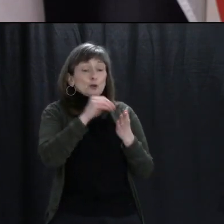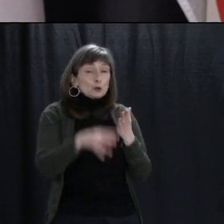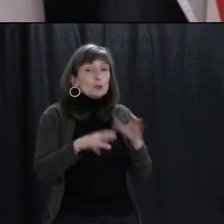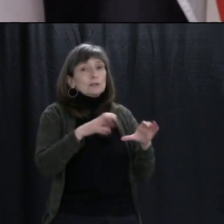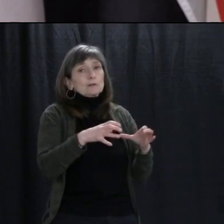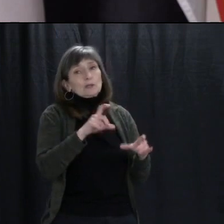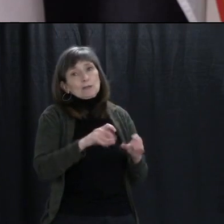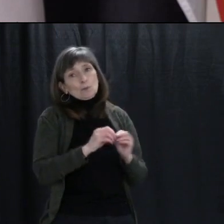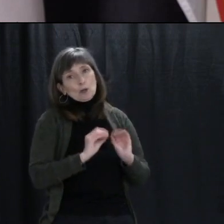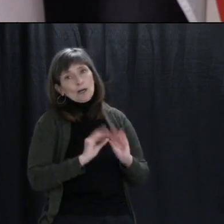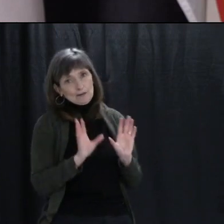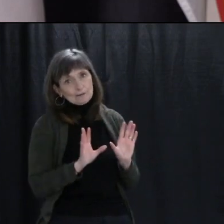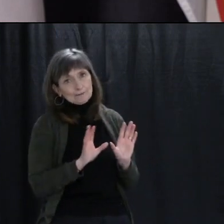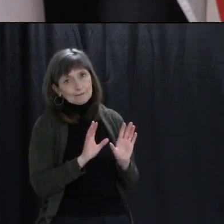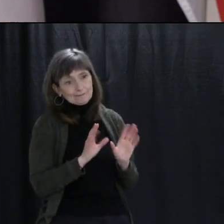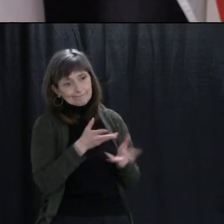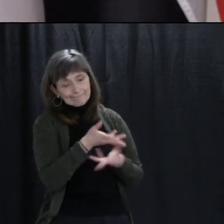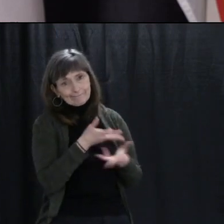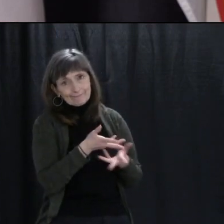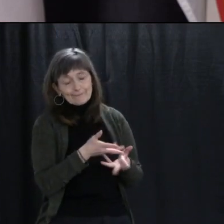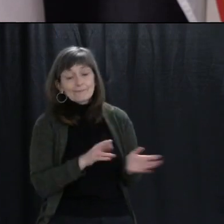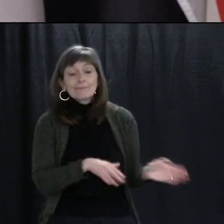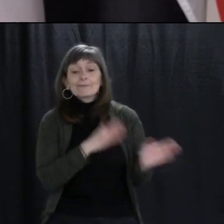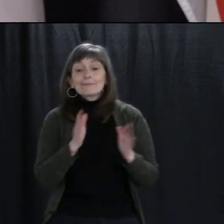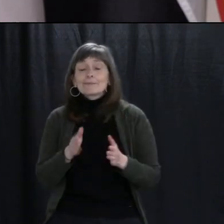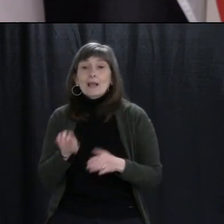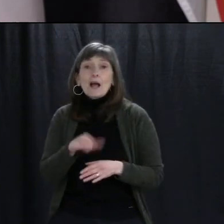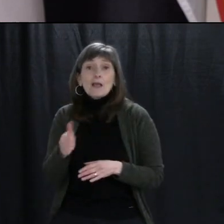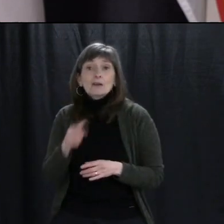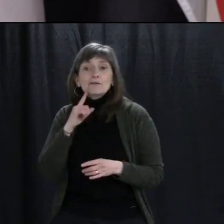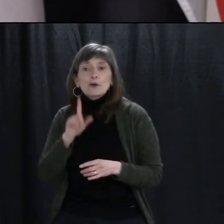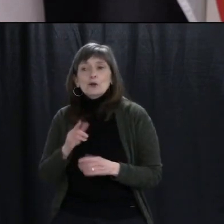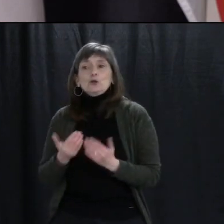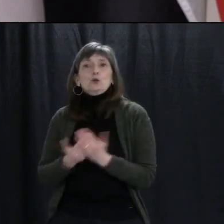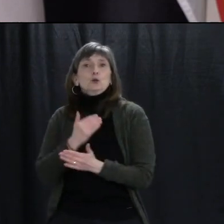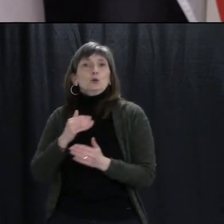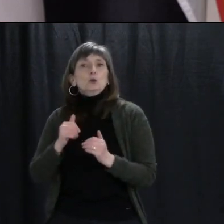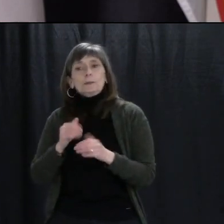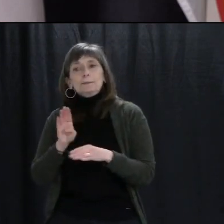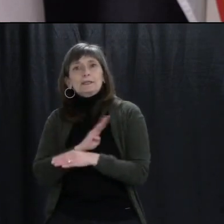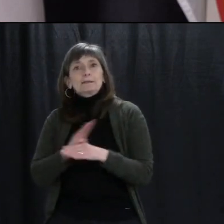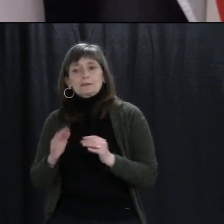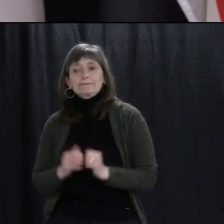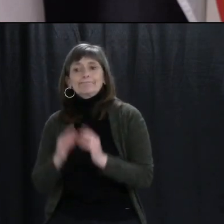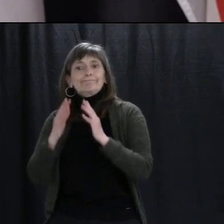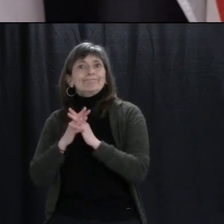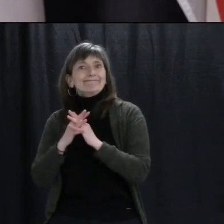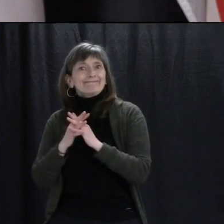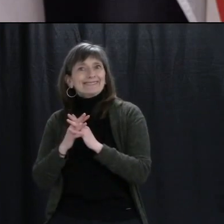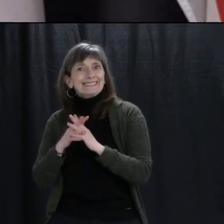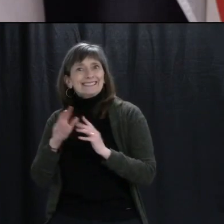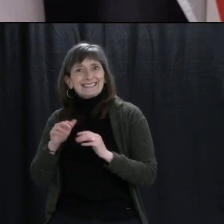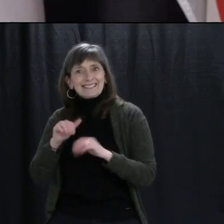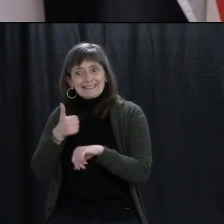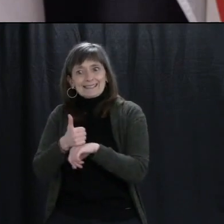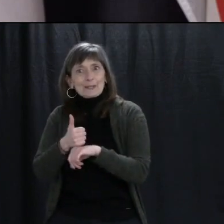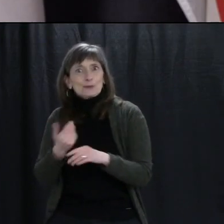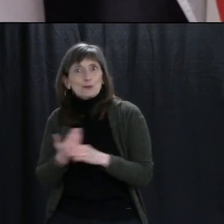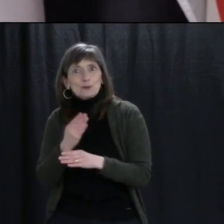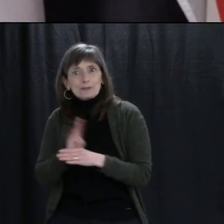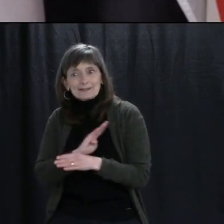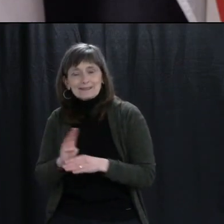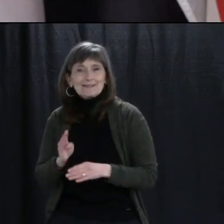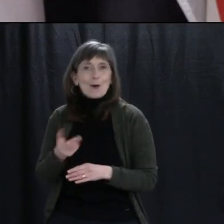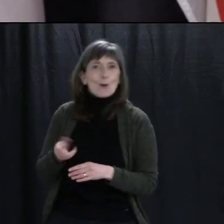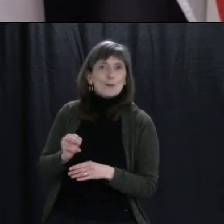number two would be around the startup community within Newfoundland and Labrador, but indeed this is true for all across the country.